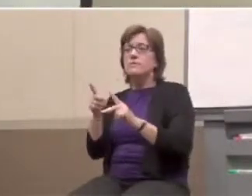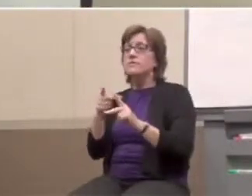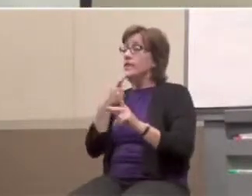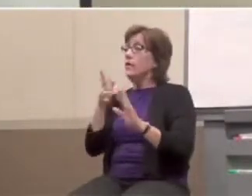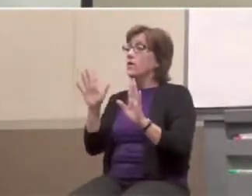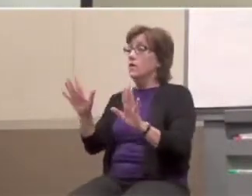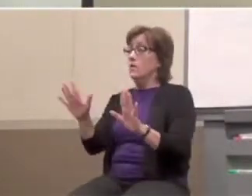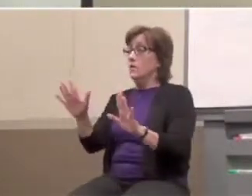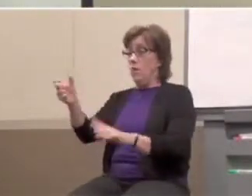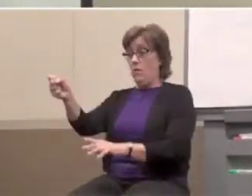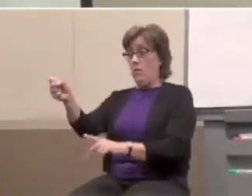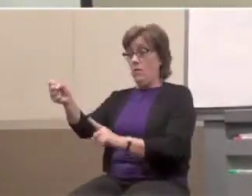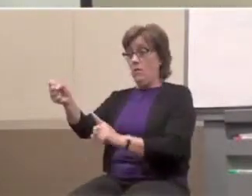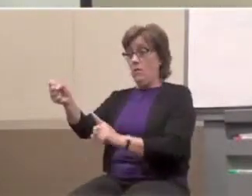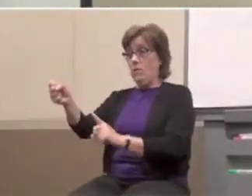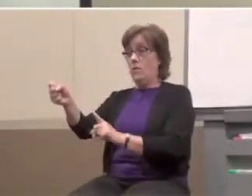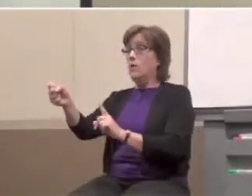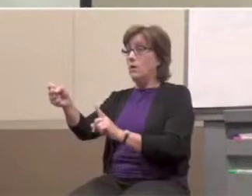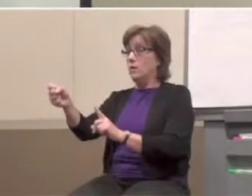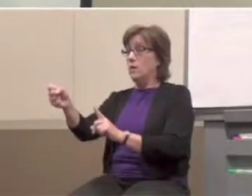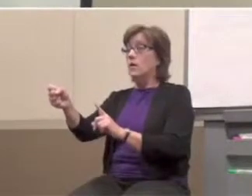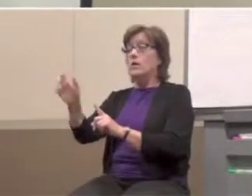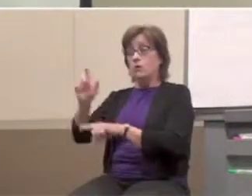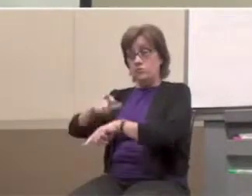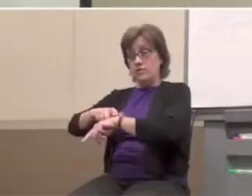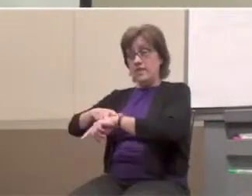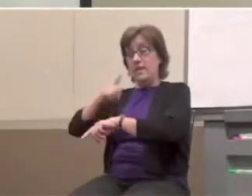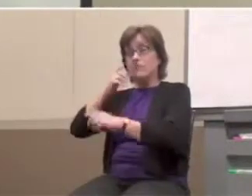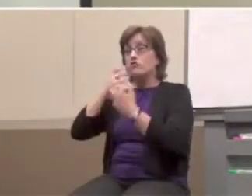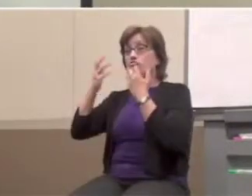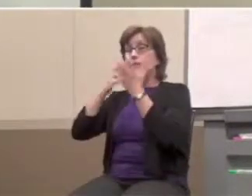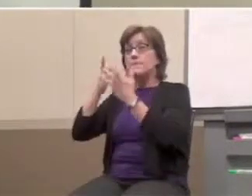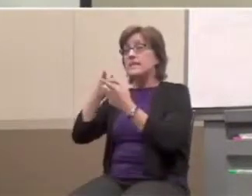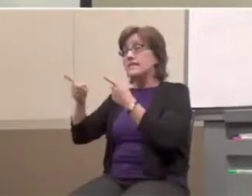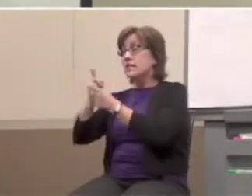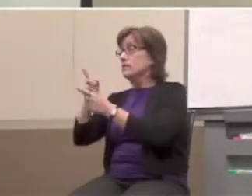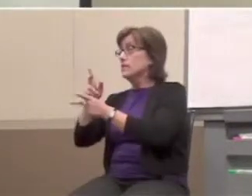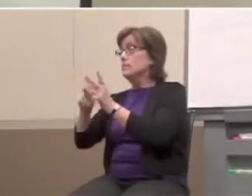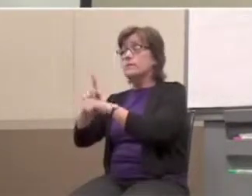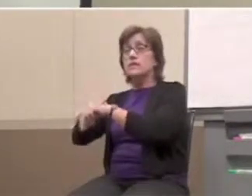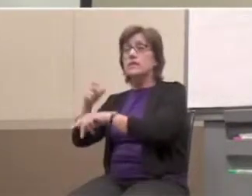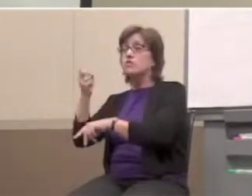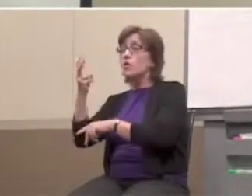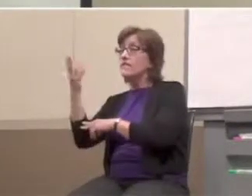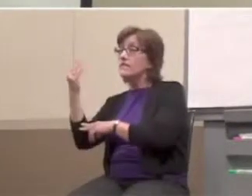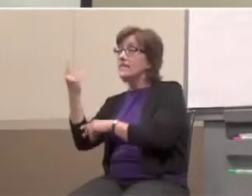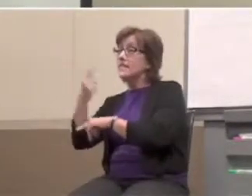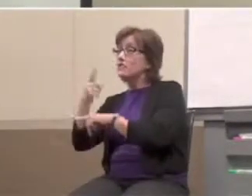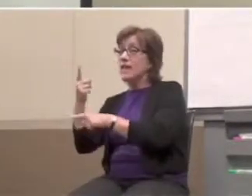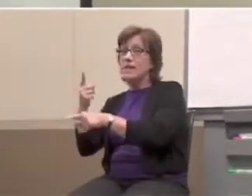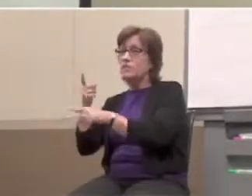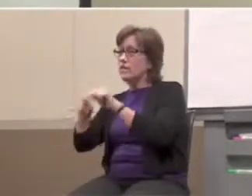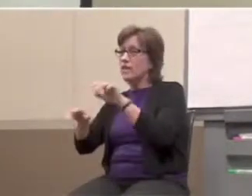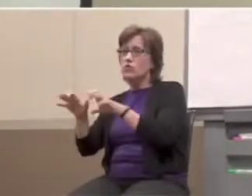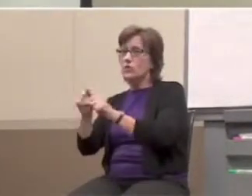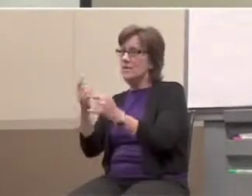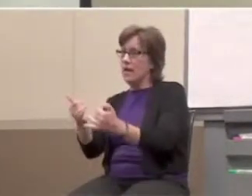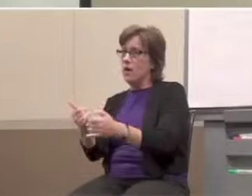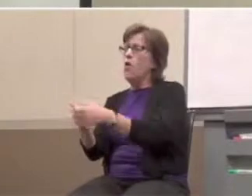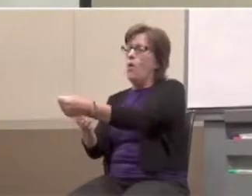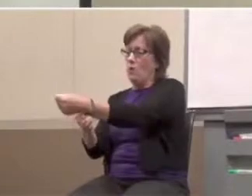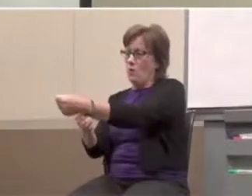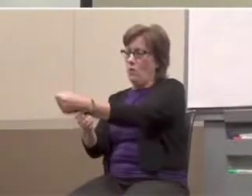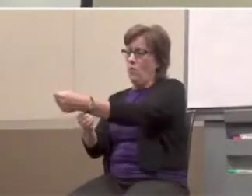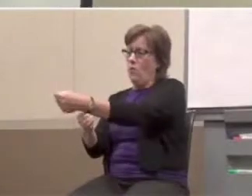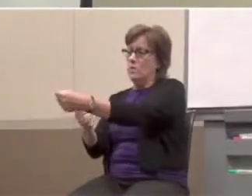hold that, okay? Your time for screaming and insulting people is at 12:15 today. Okay, so make sure that you hold that at that